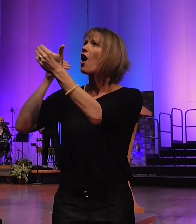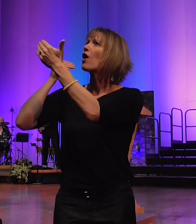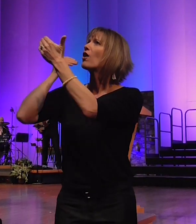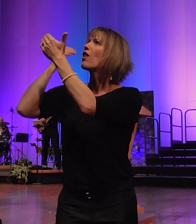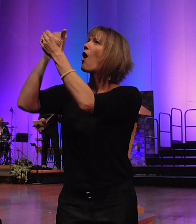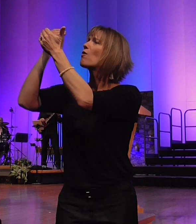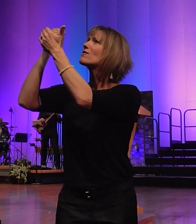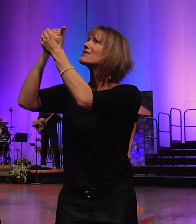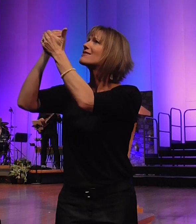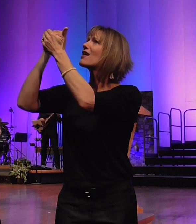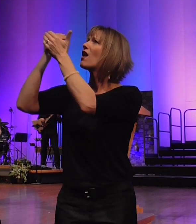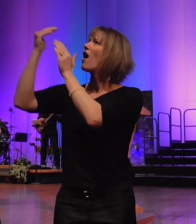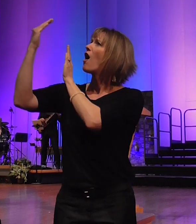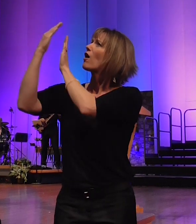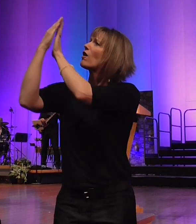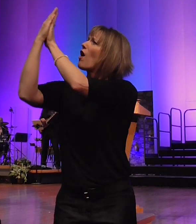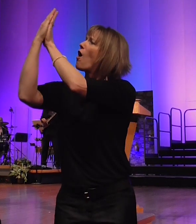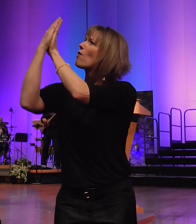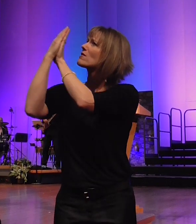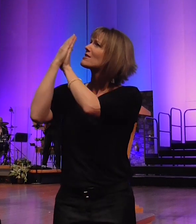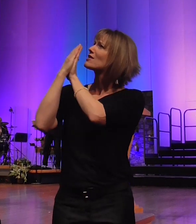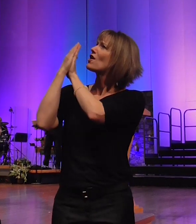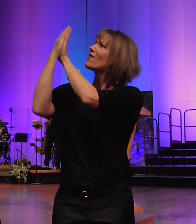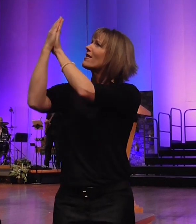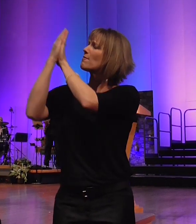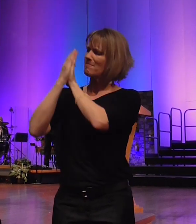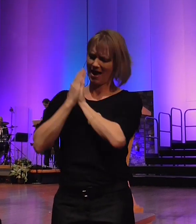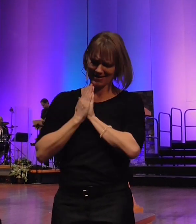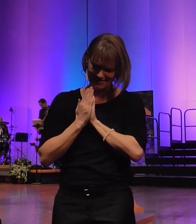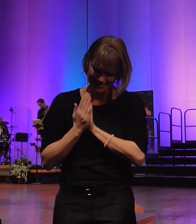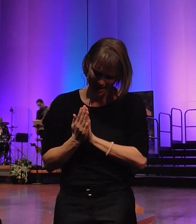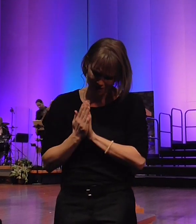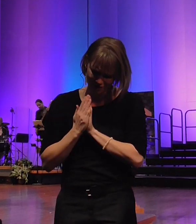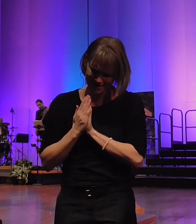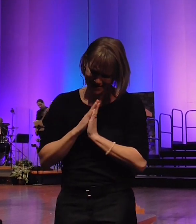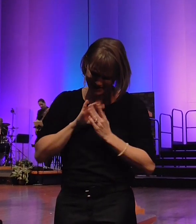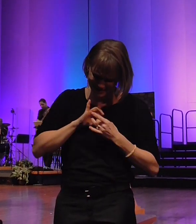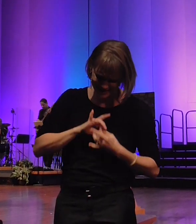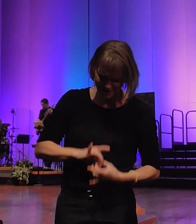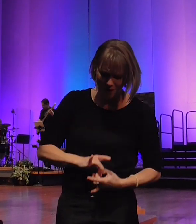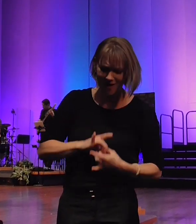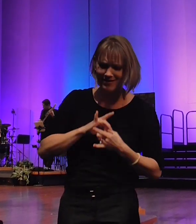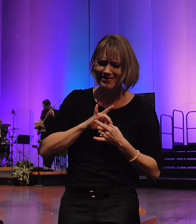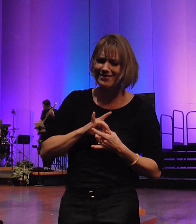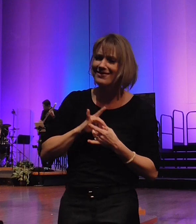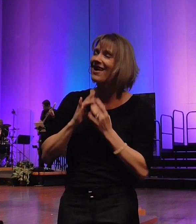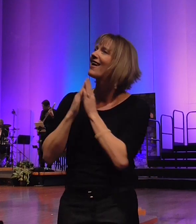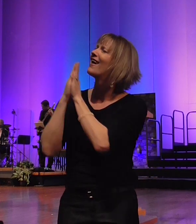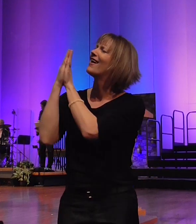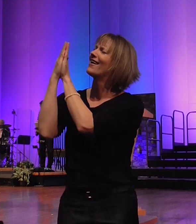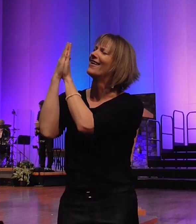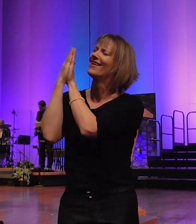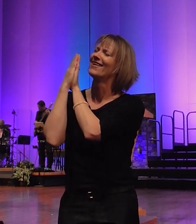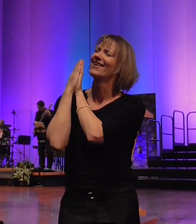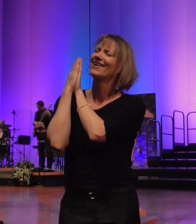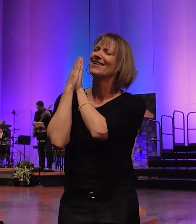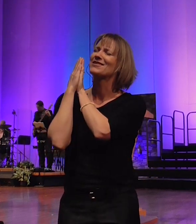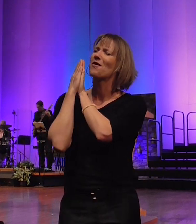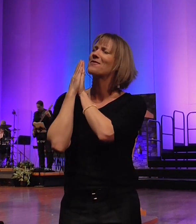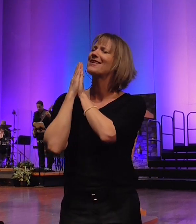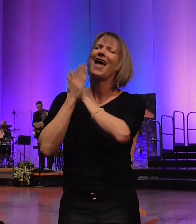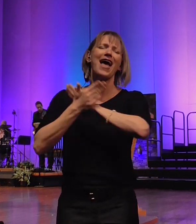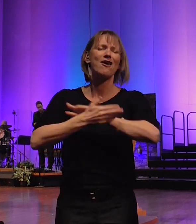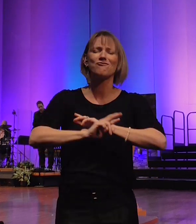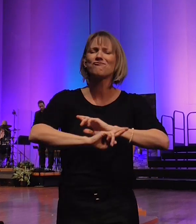go, closer, closer, closer to my sacred source.